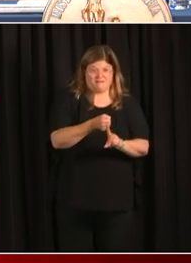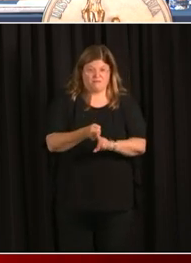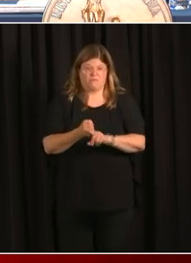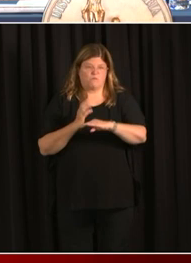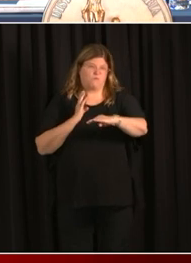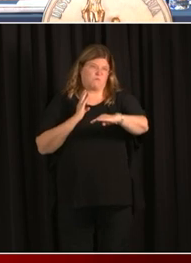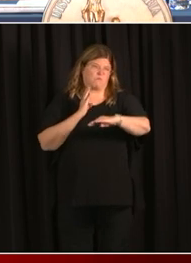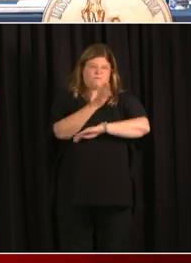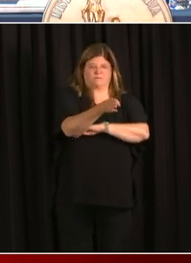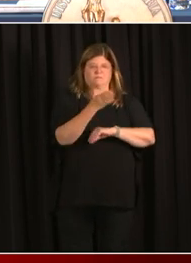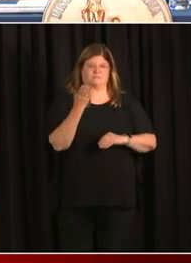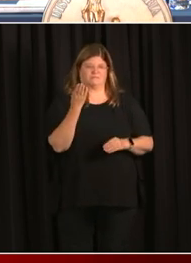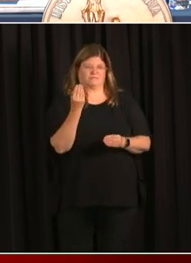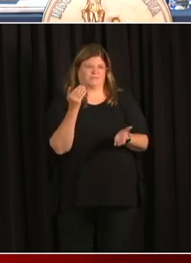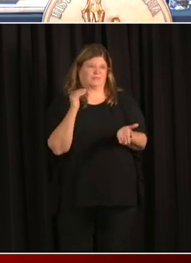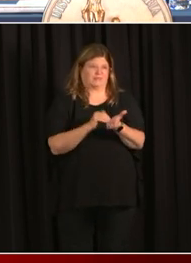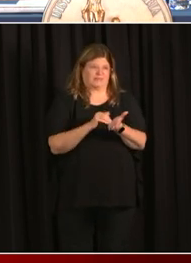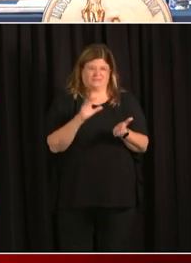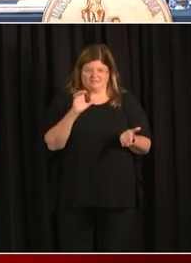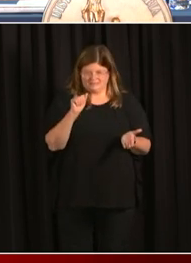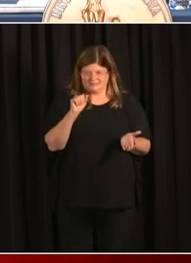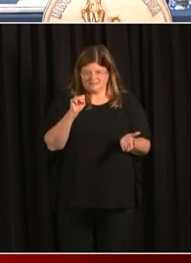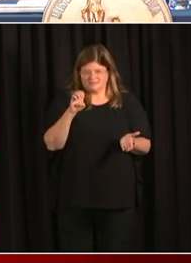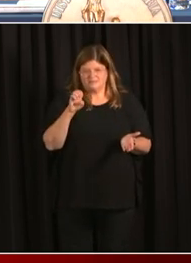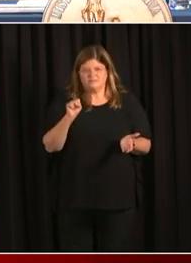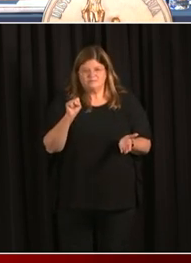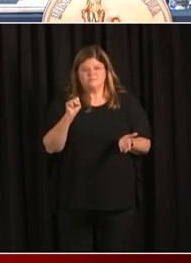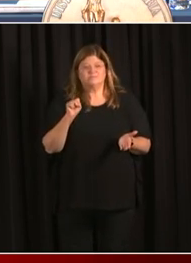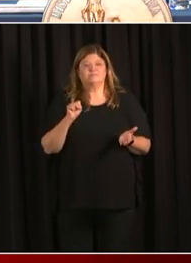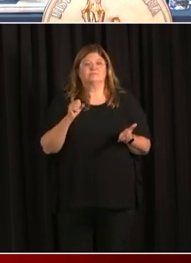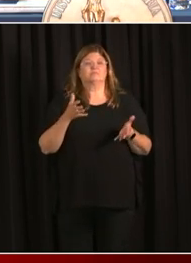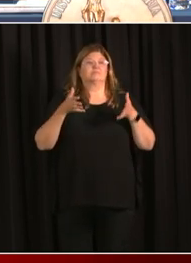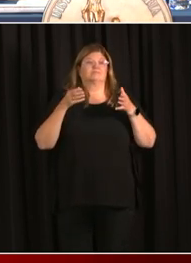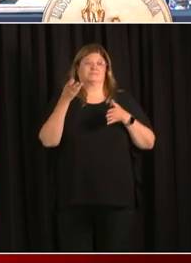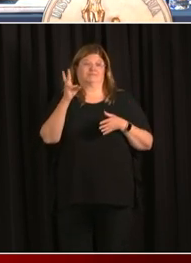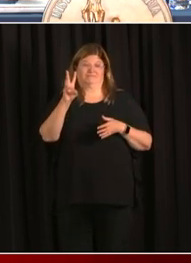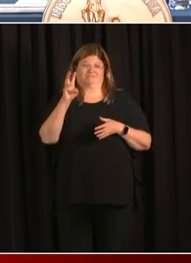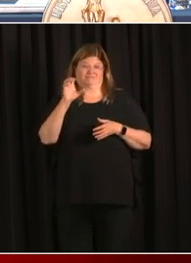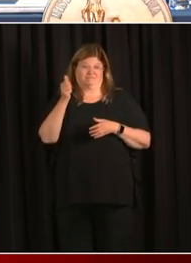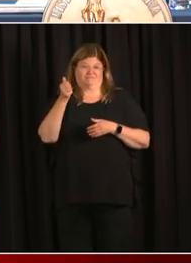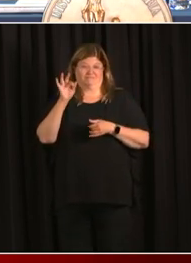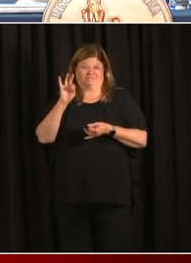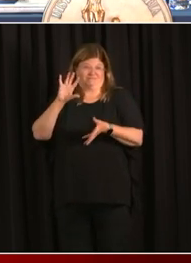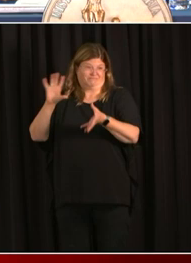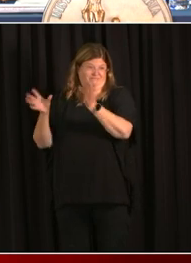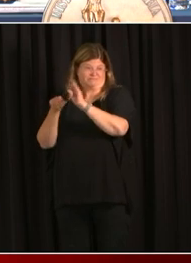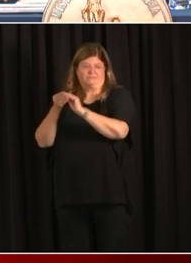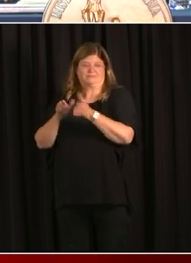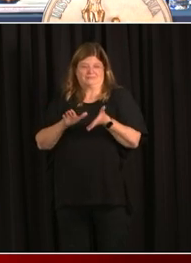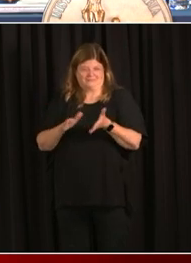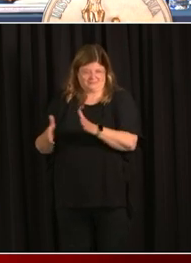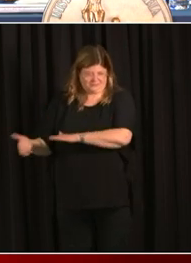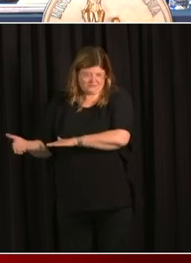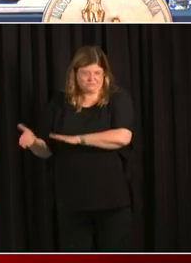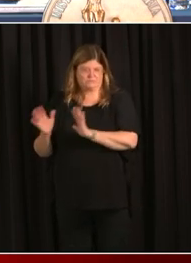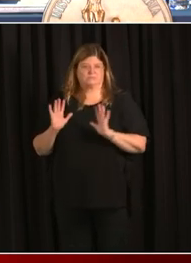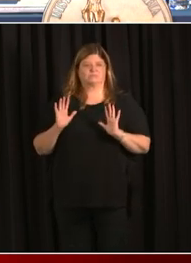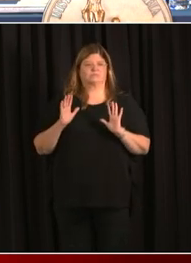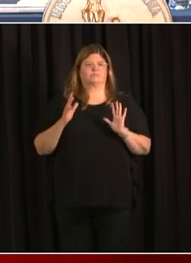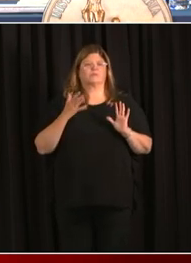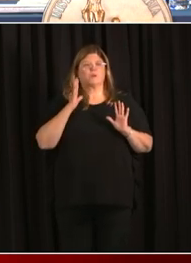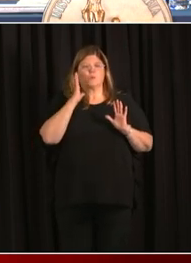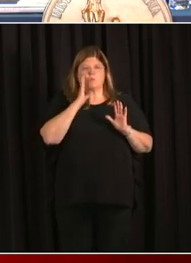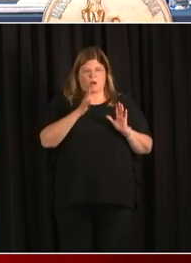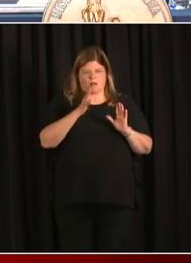14,000 cases and the loss of 619 lives. We will have some time to talk